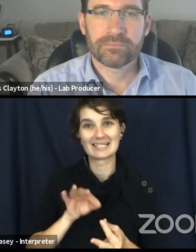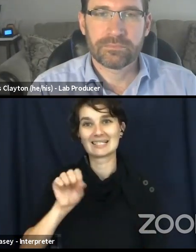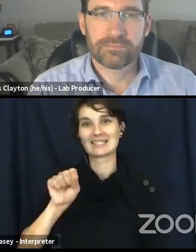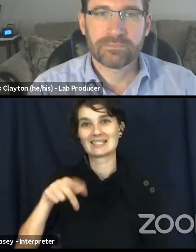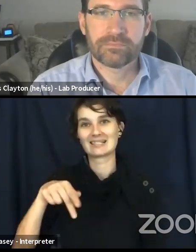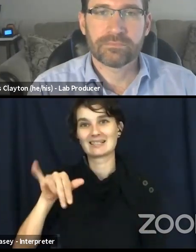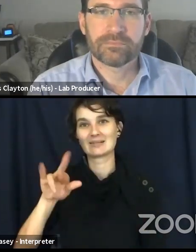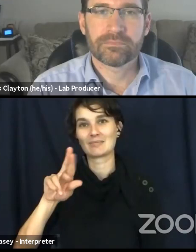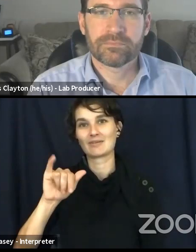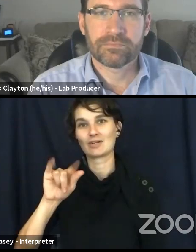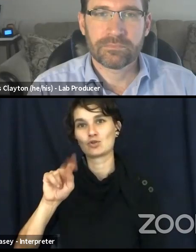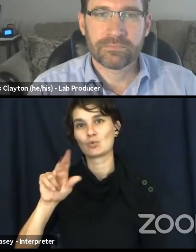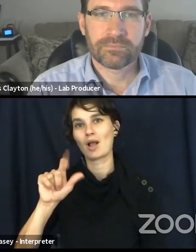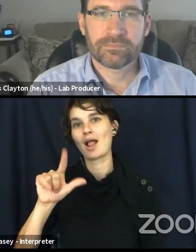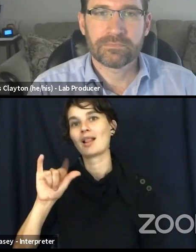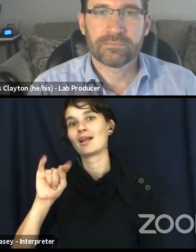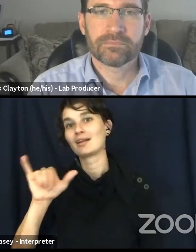art making,